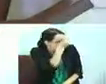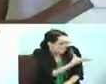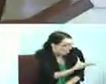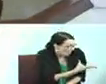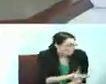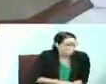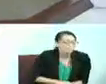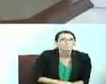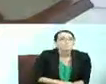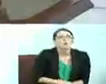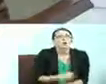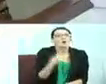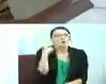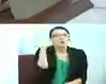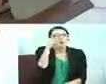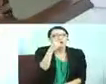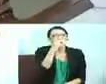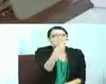For